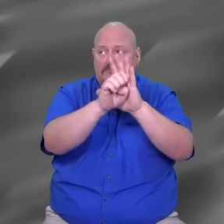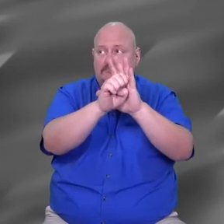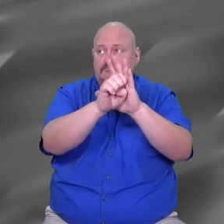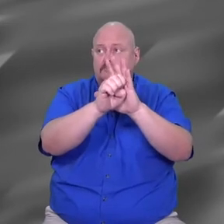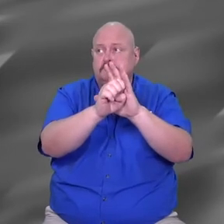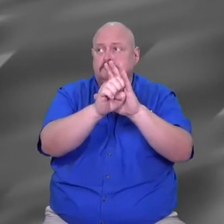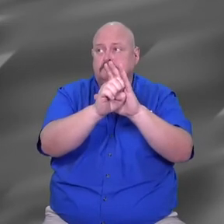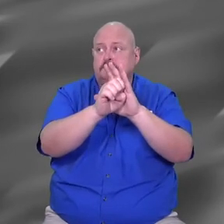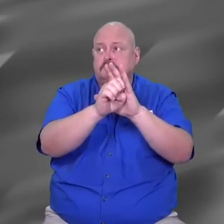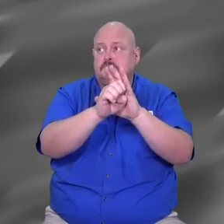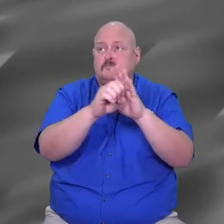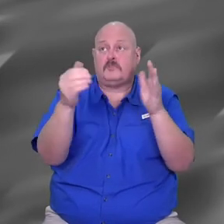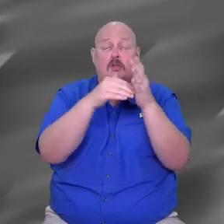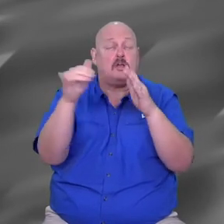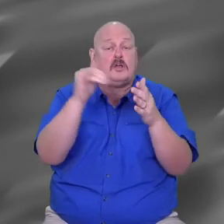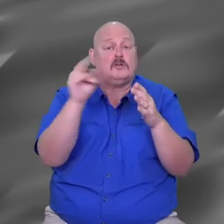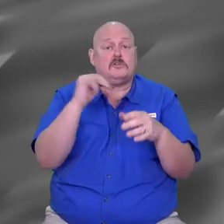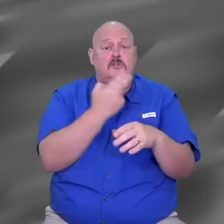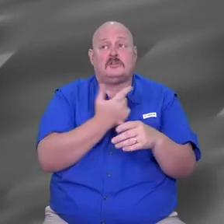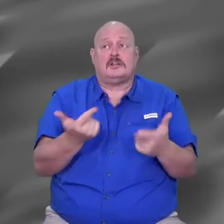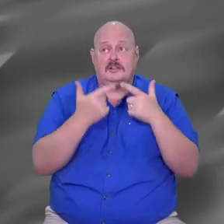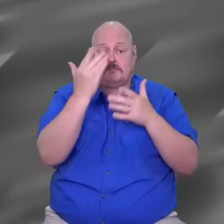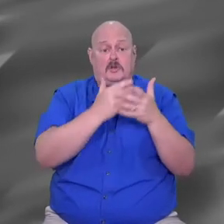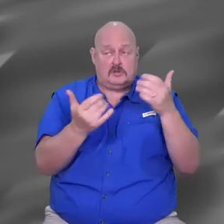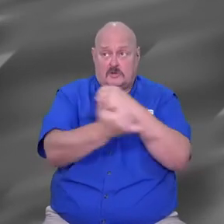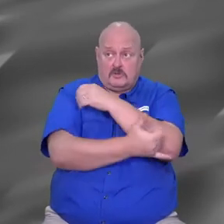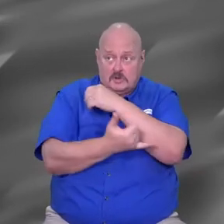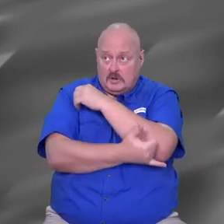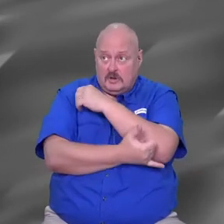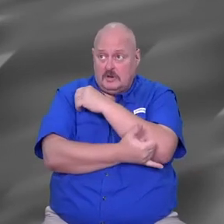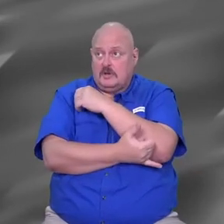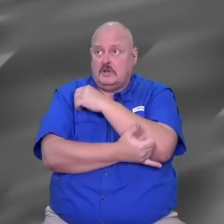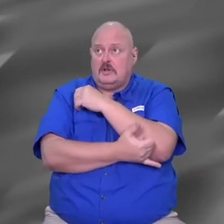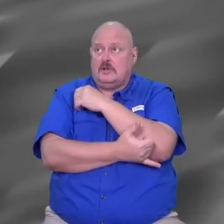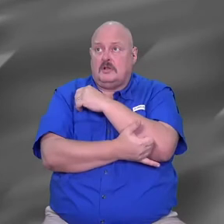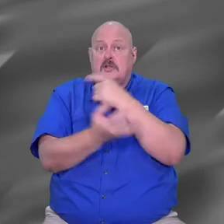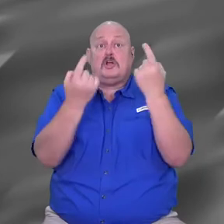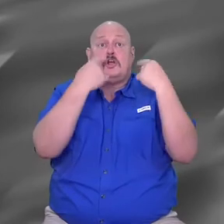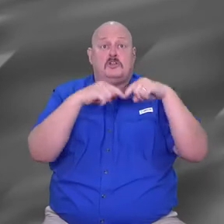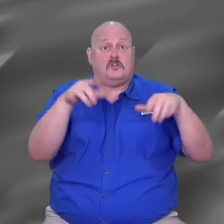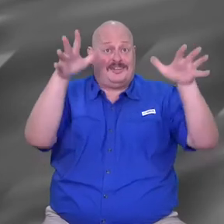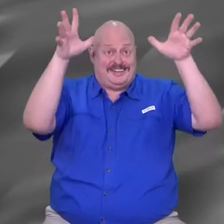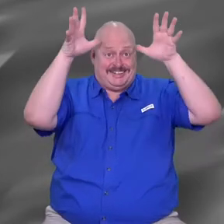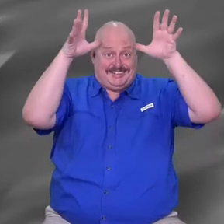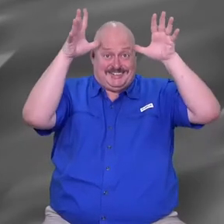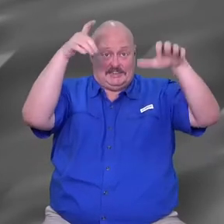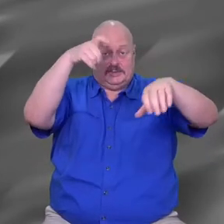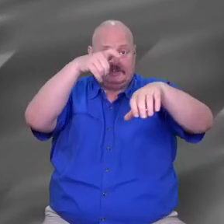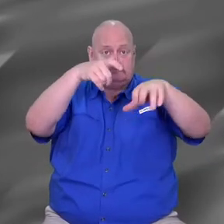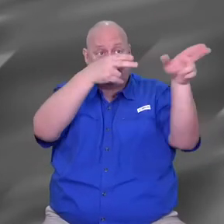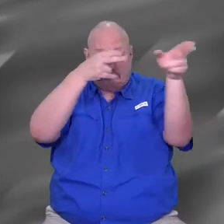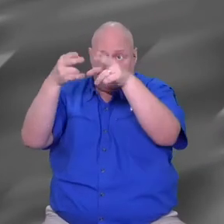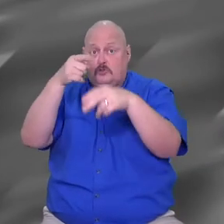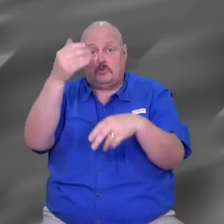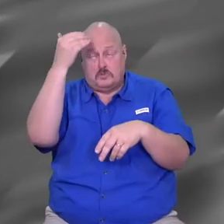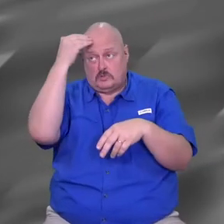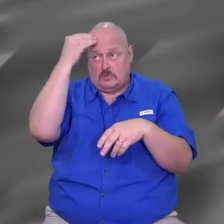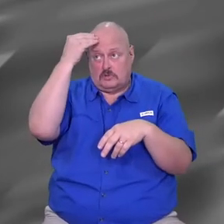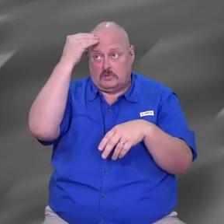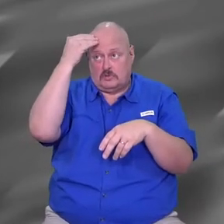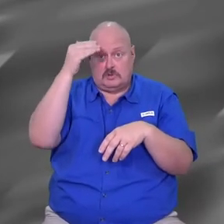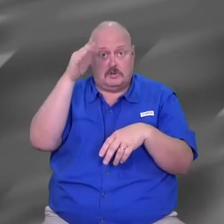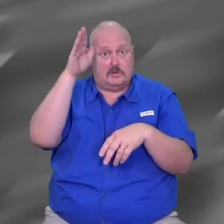relevant to society, but also those of us who live in this part of the country. During deer season, you do know that the